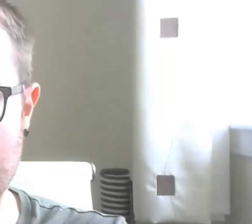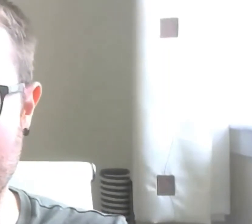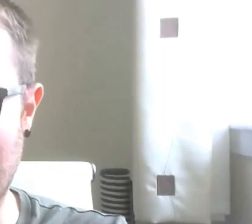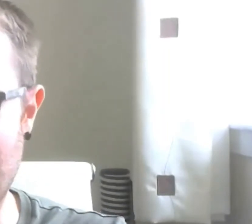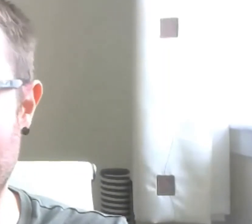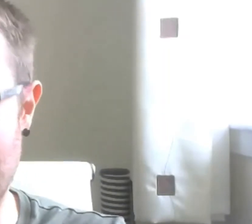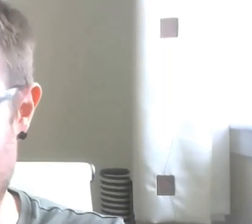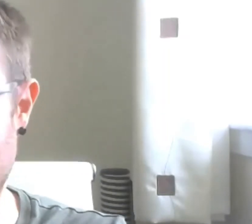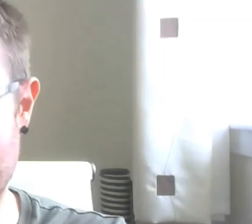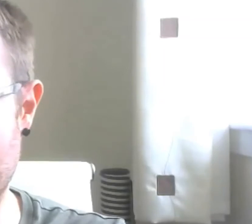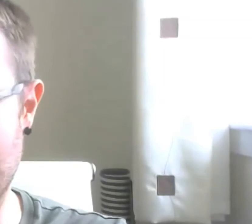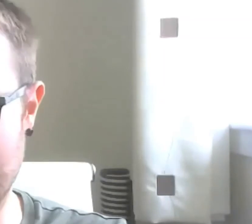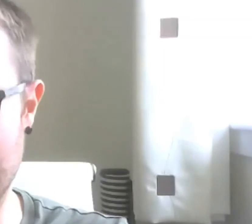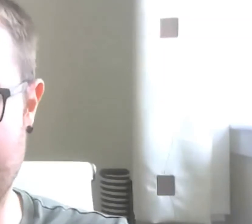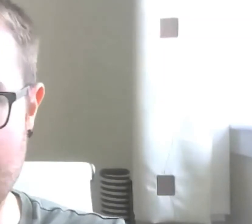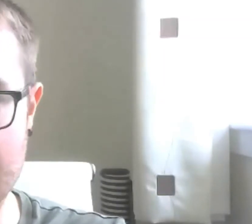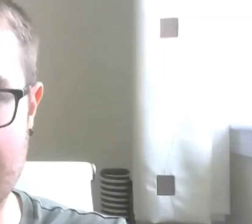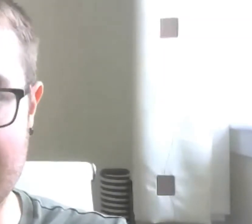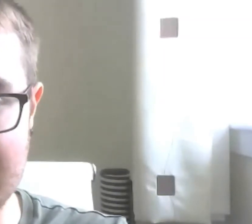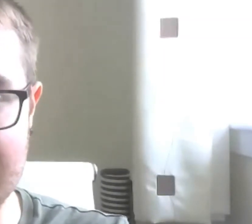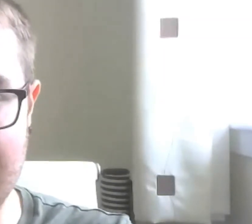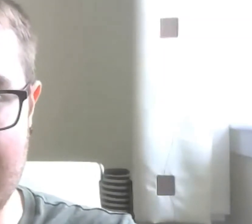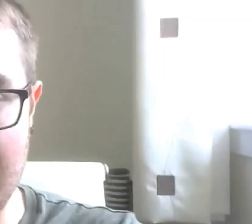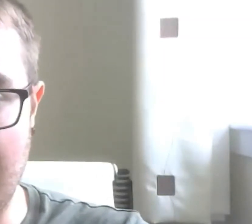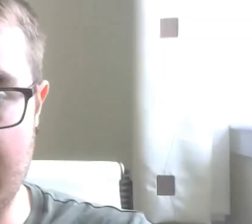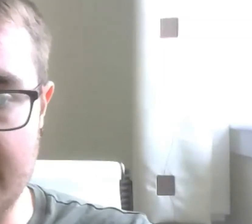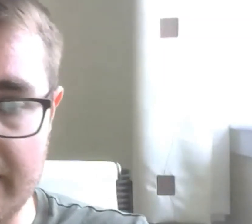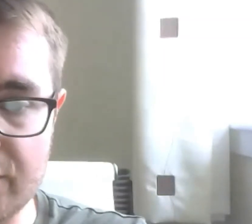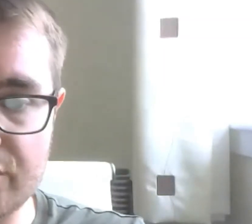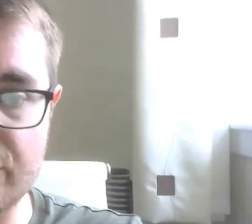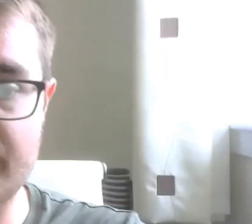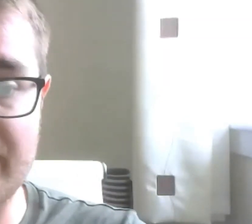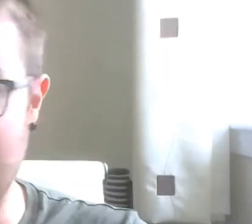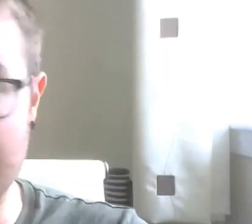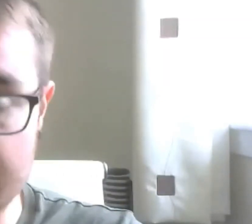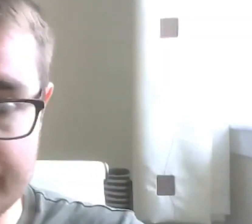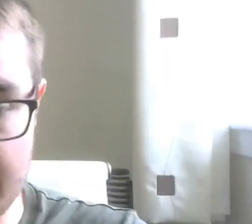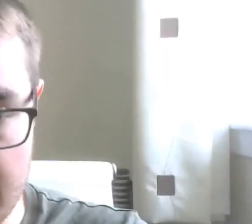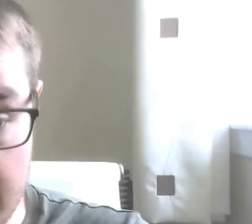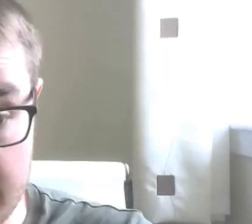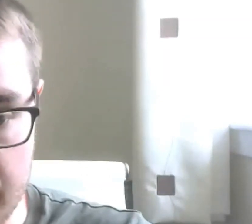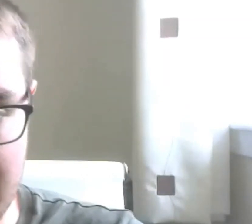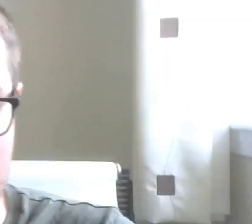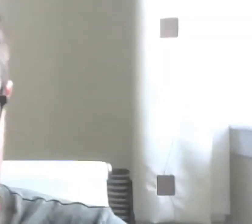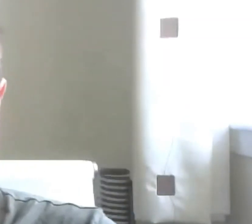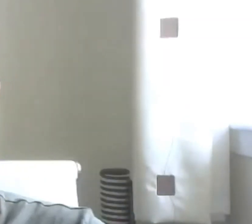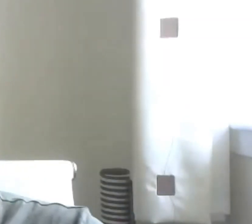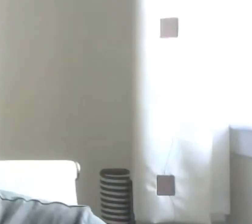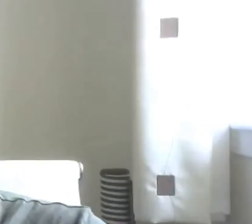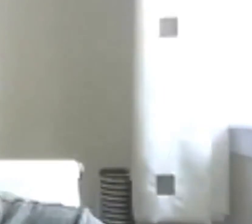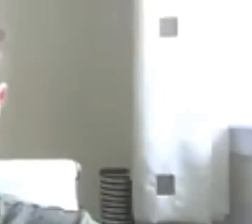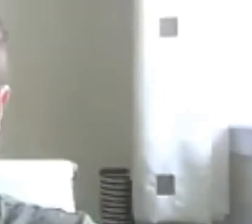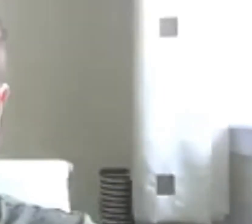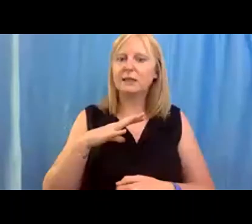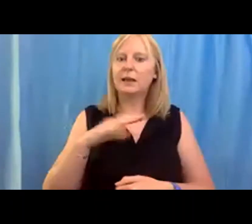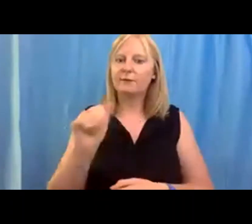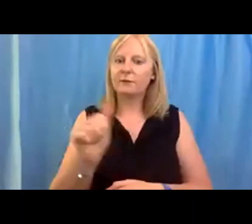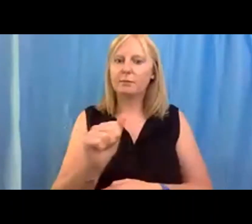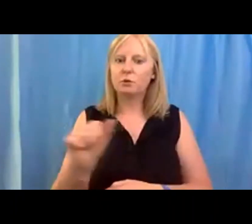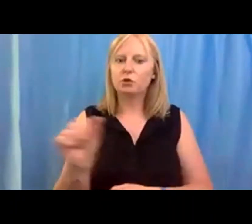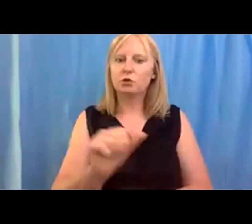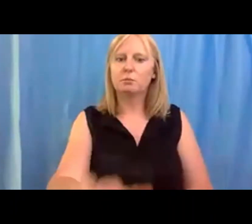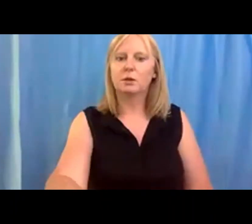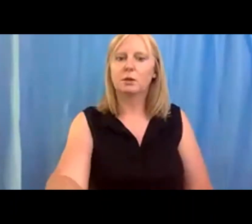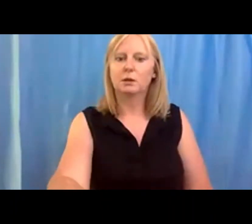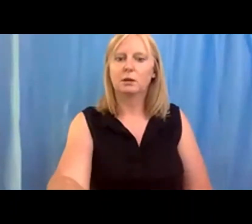People shouldn't have to ask for the information that they need, and that it should just be available without awareness, but also with awareness that